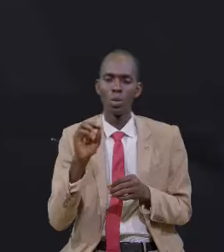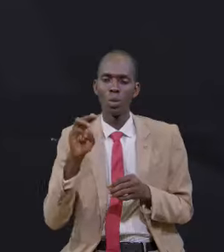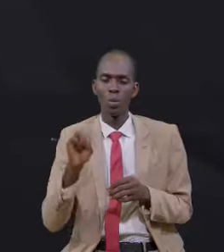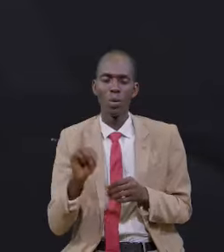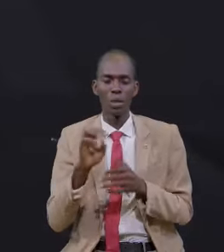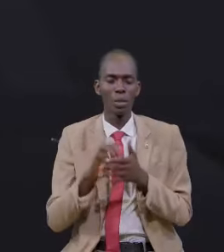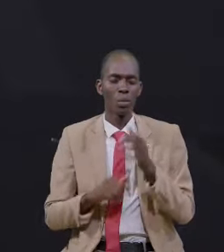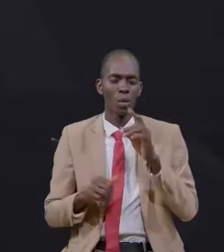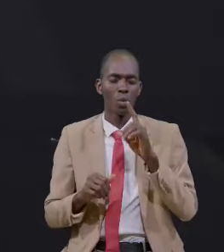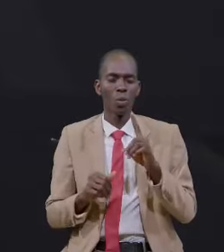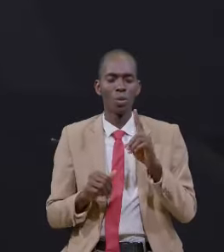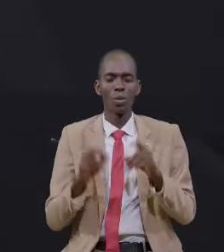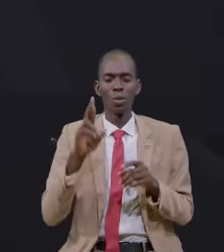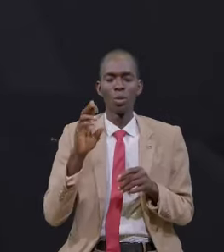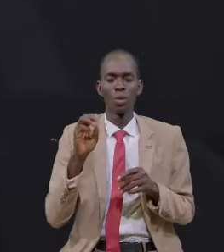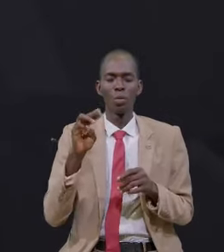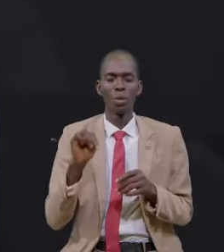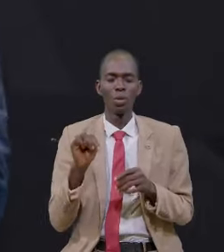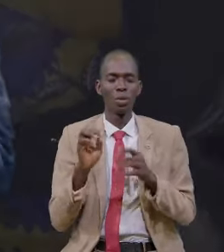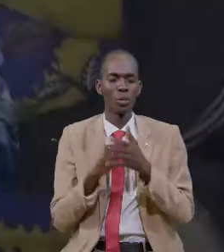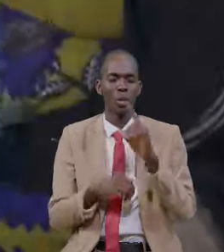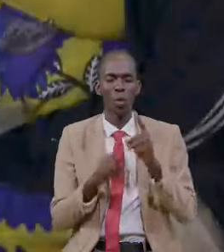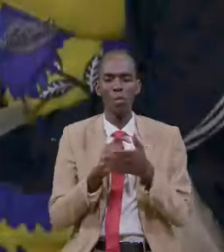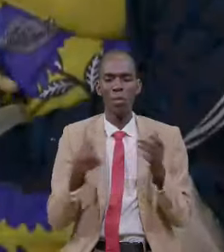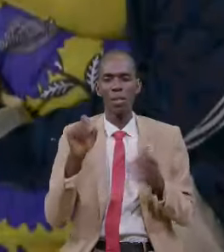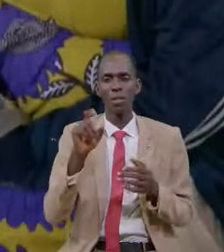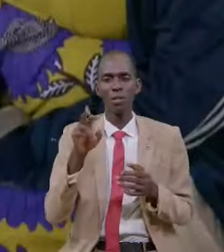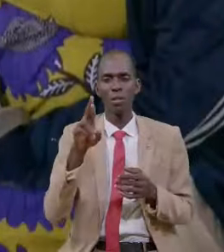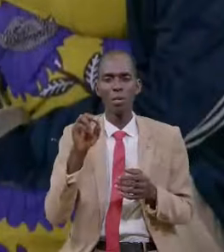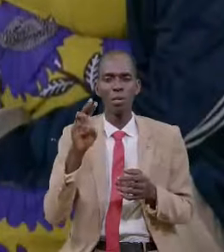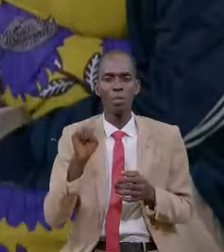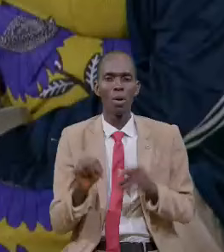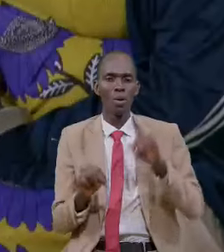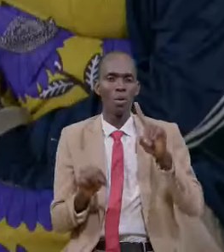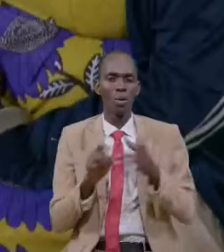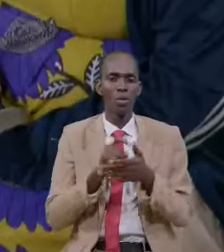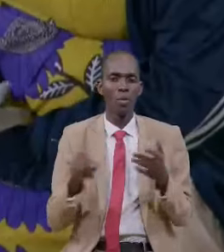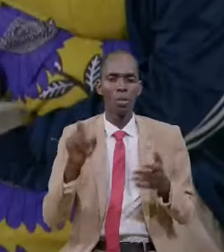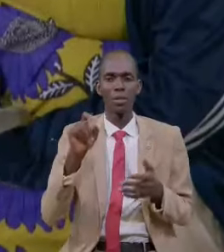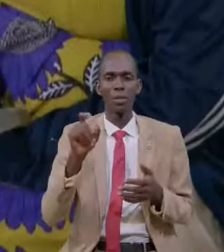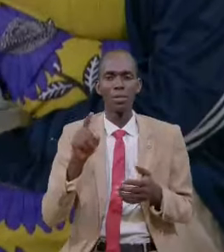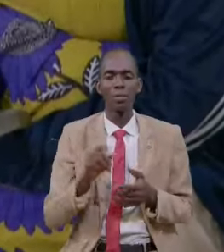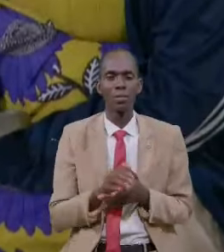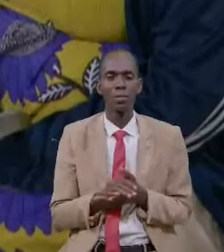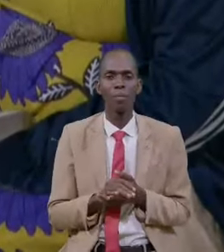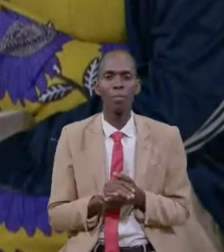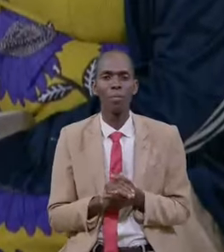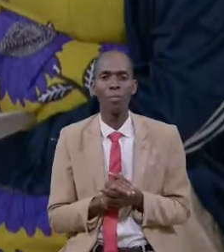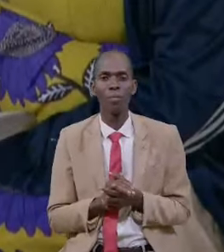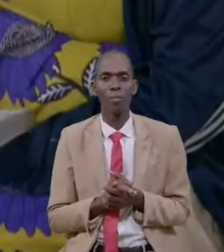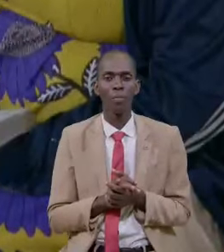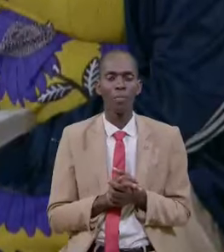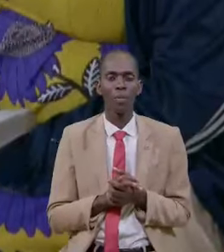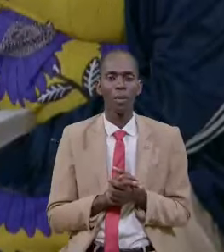chapter 1. I'm reading from verse 11. Romans chapter 1, verse 11. It says,